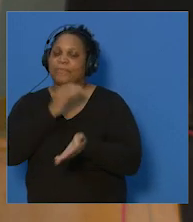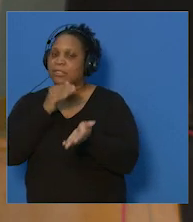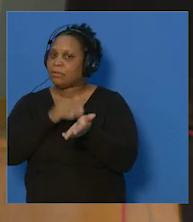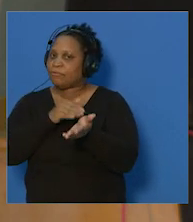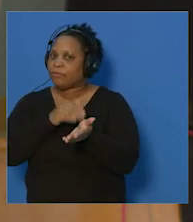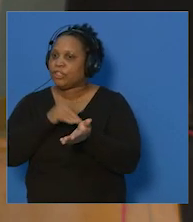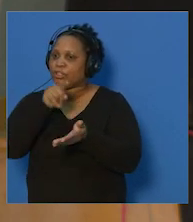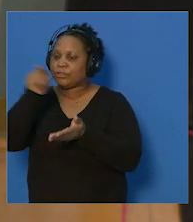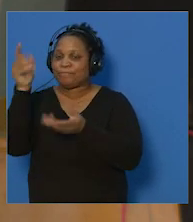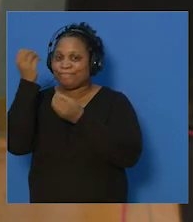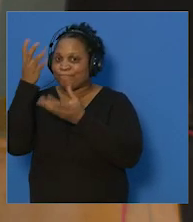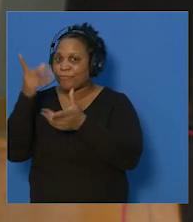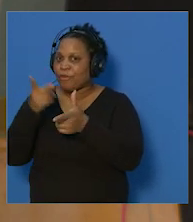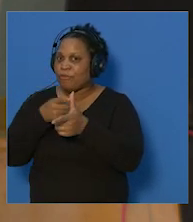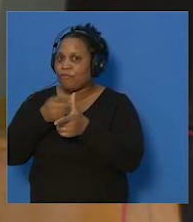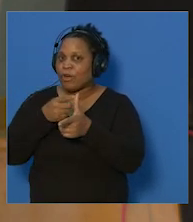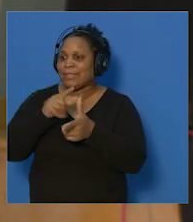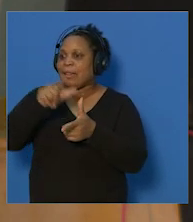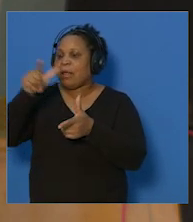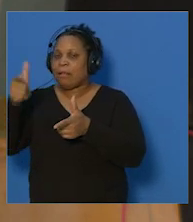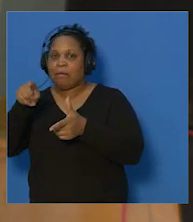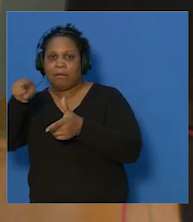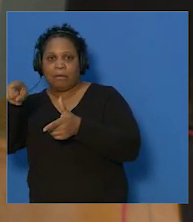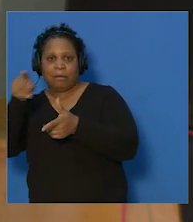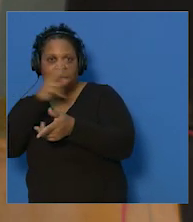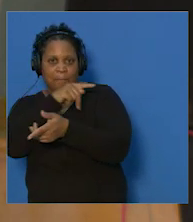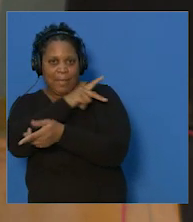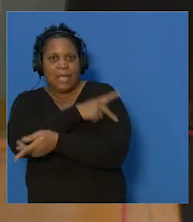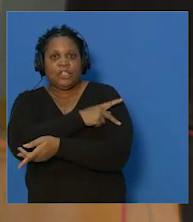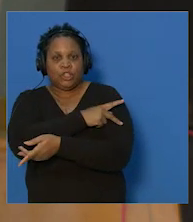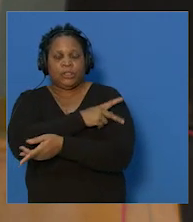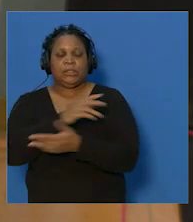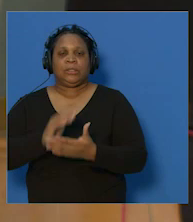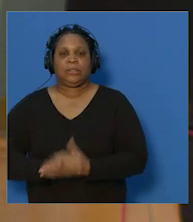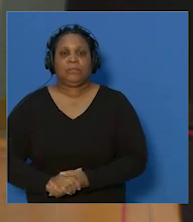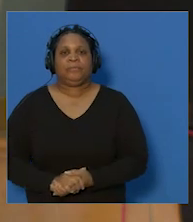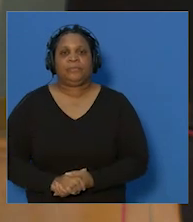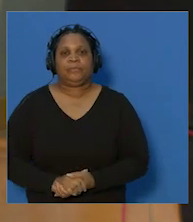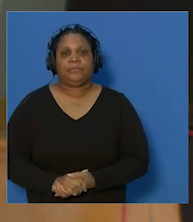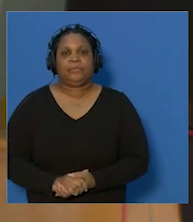to be informed, and then they in turn would inform the patients.